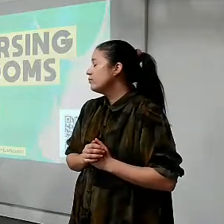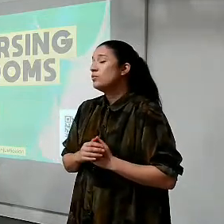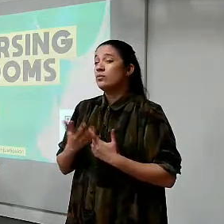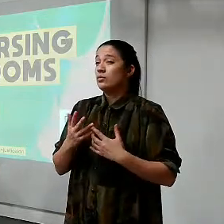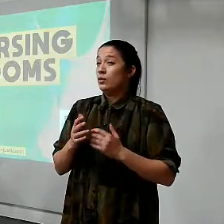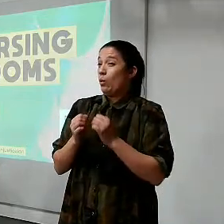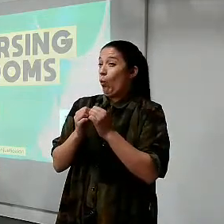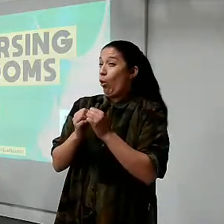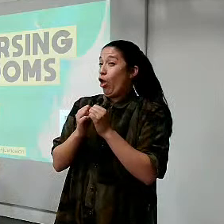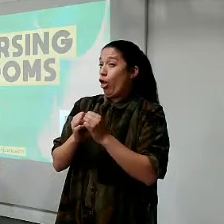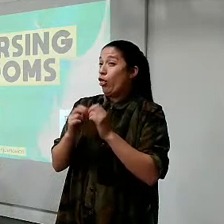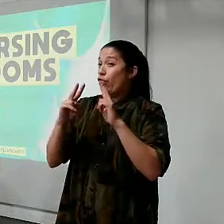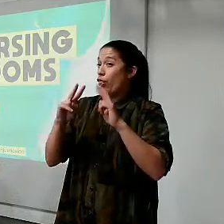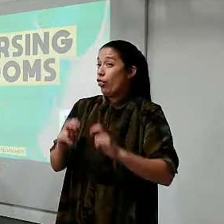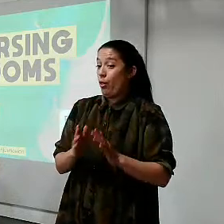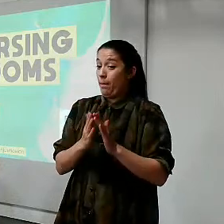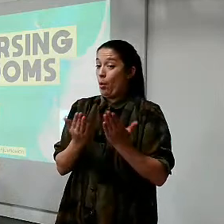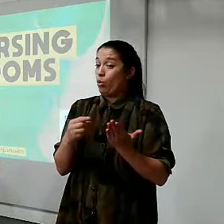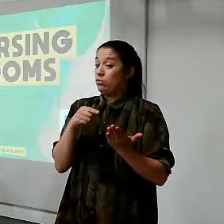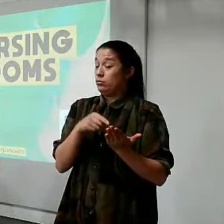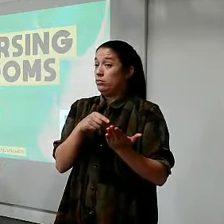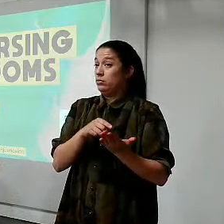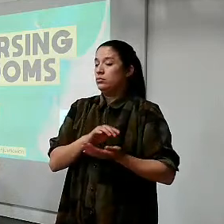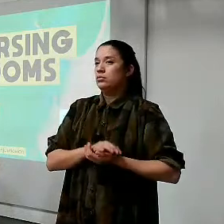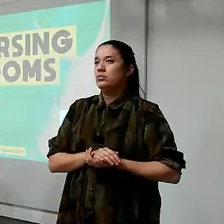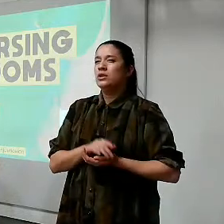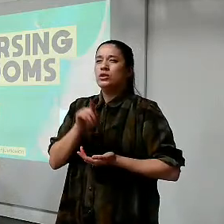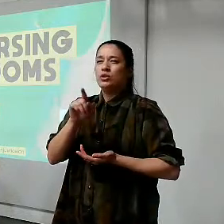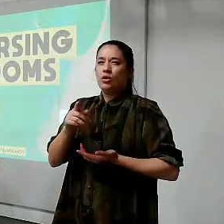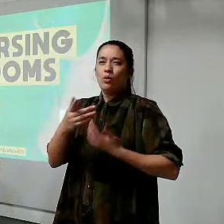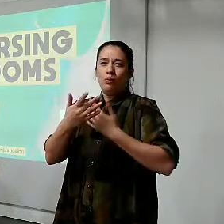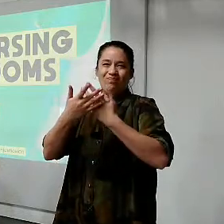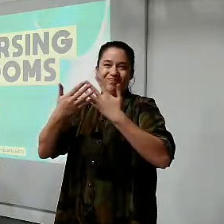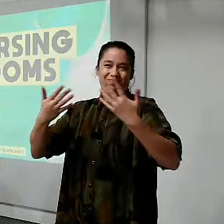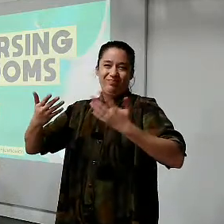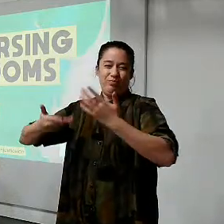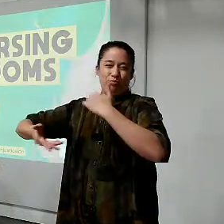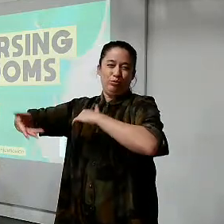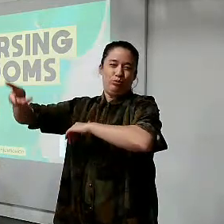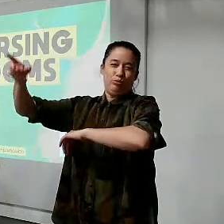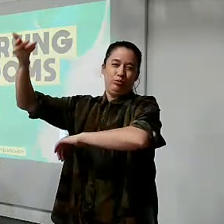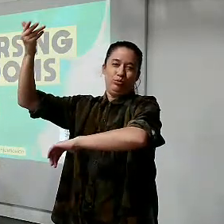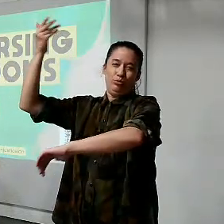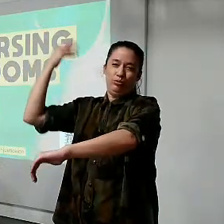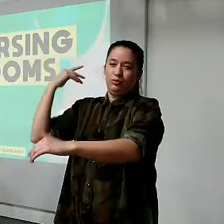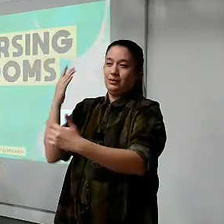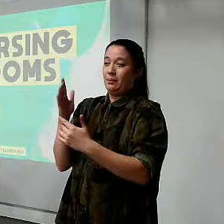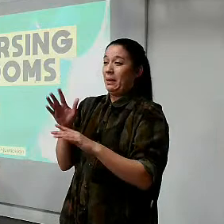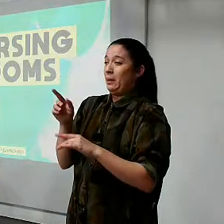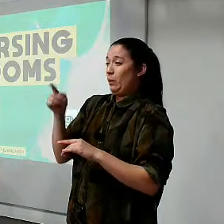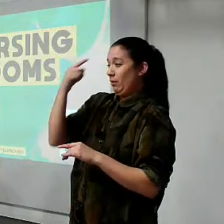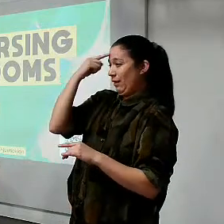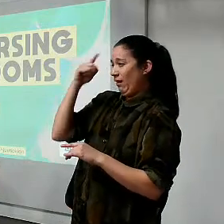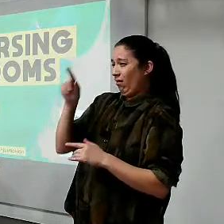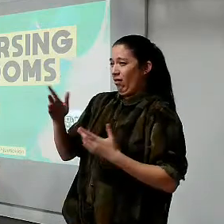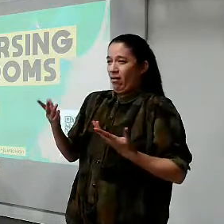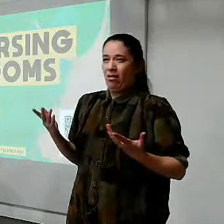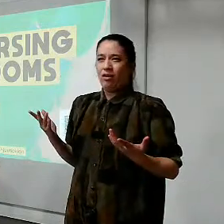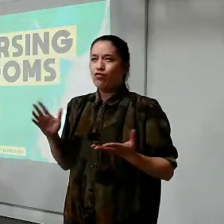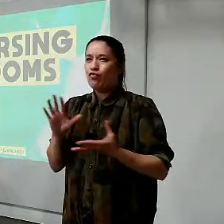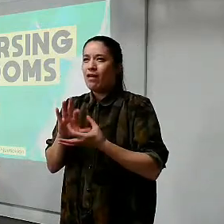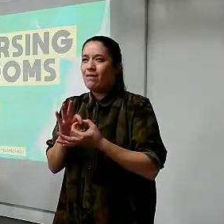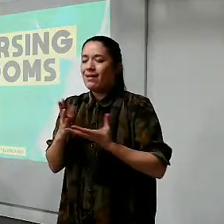was in the distant past, and you might think, so what's all that got to do with now? But as I said, that's